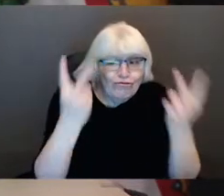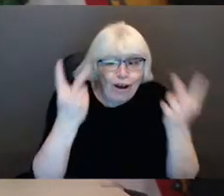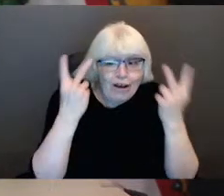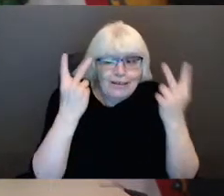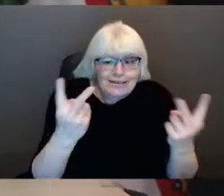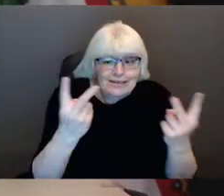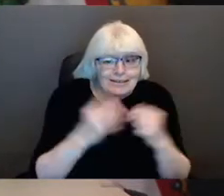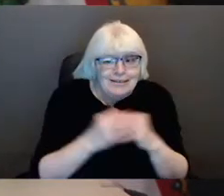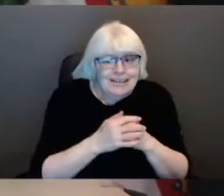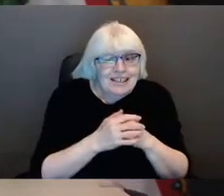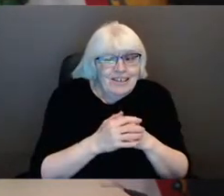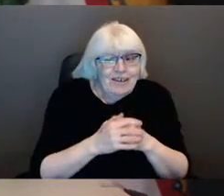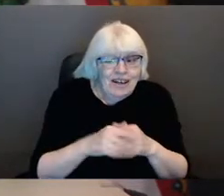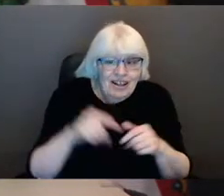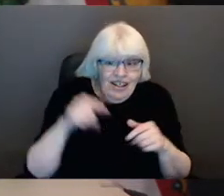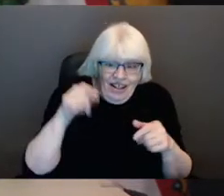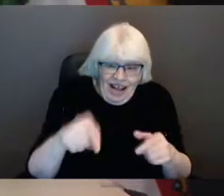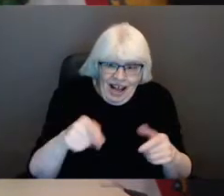there was,